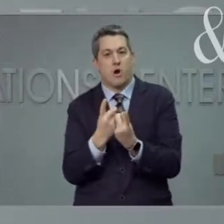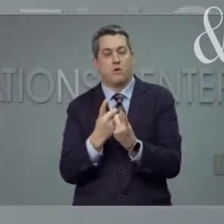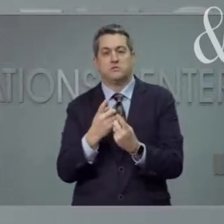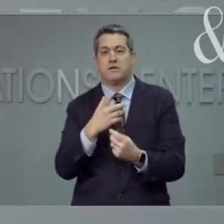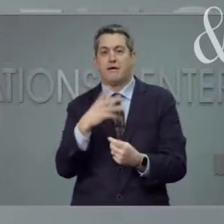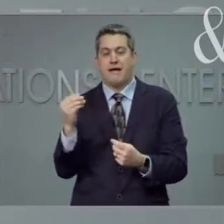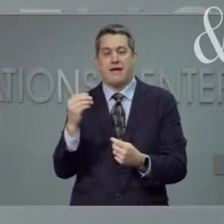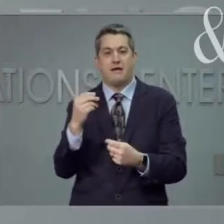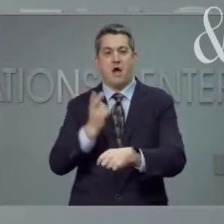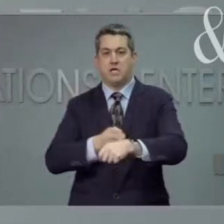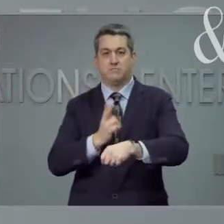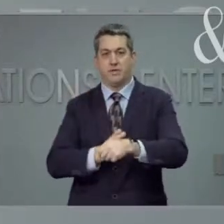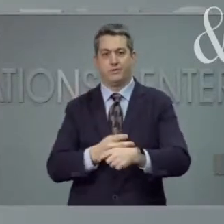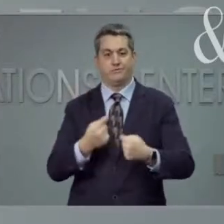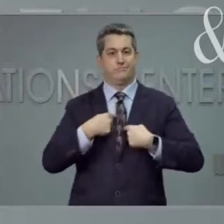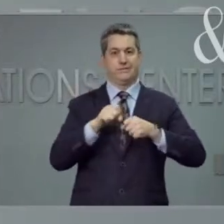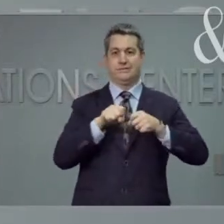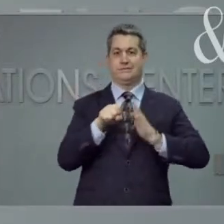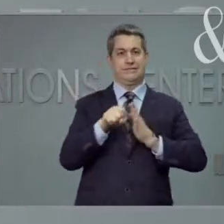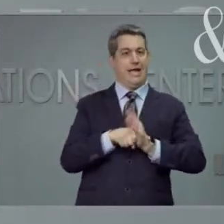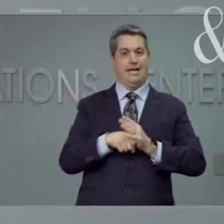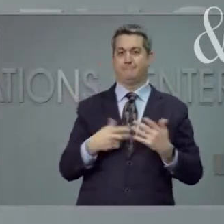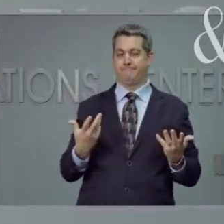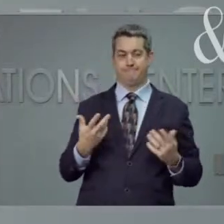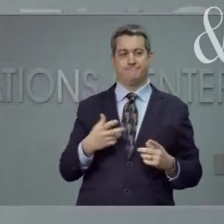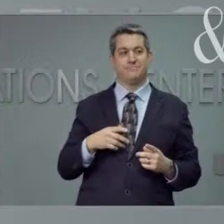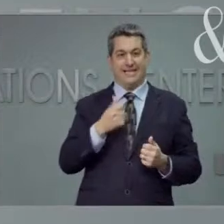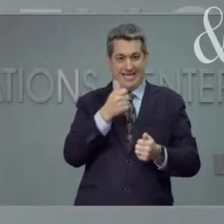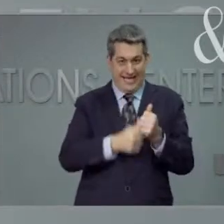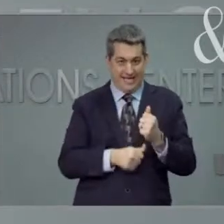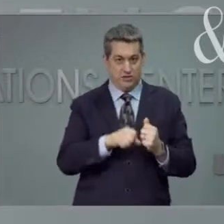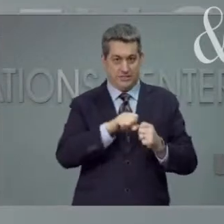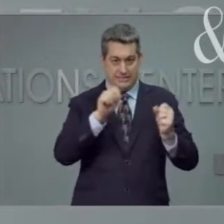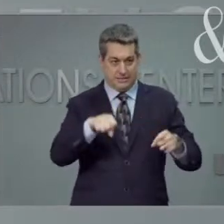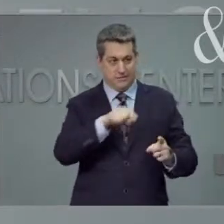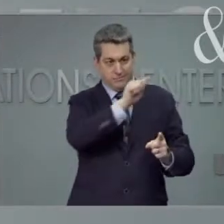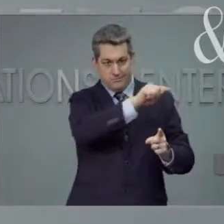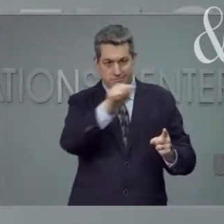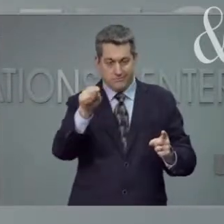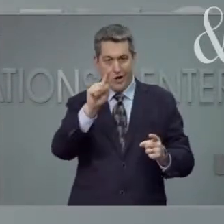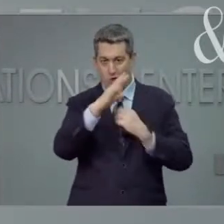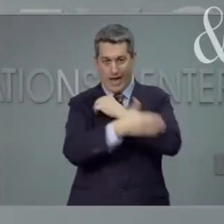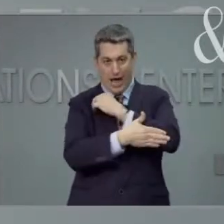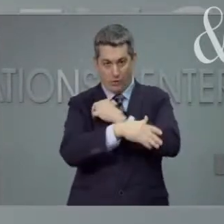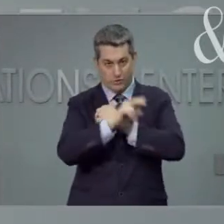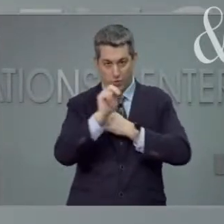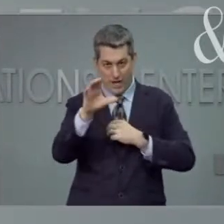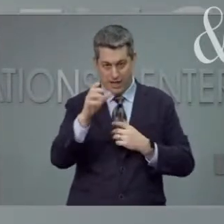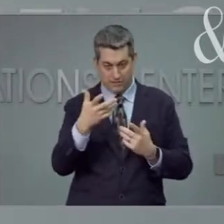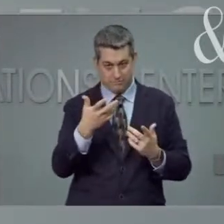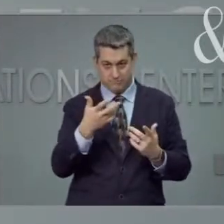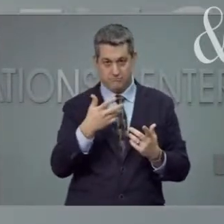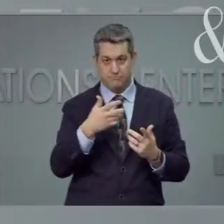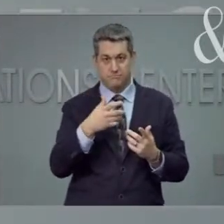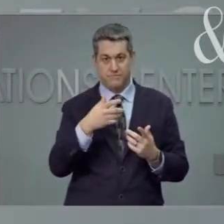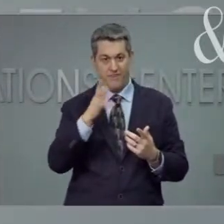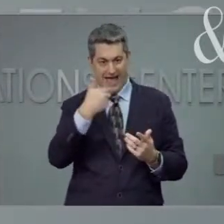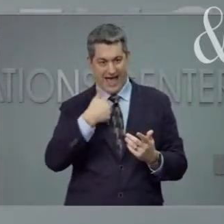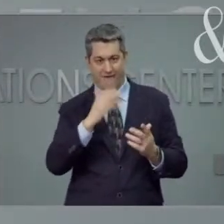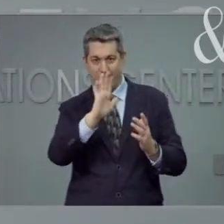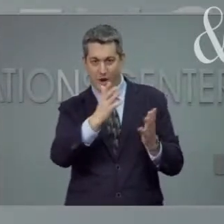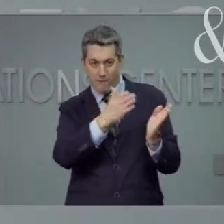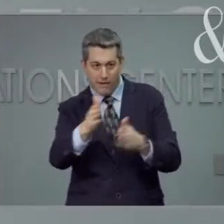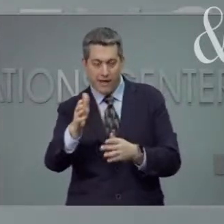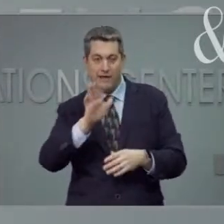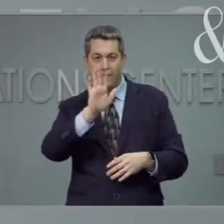themselves. Some of them have extensive appointment systems, particularly the hospitals. A number of local health departments already